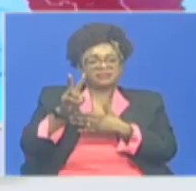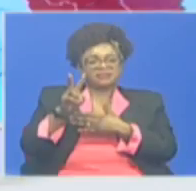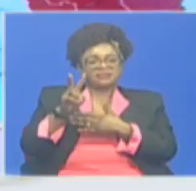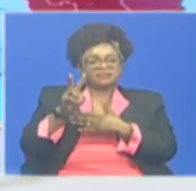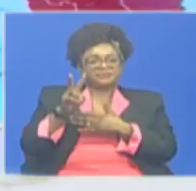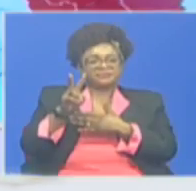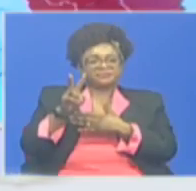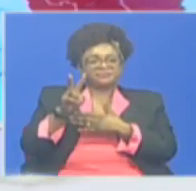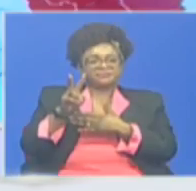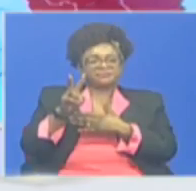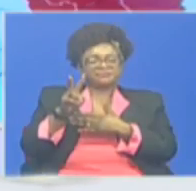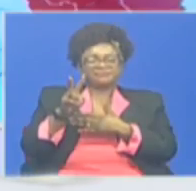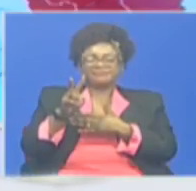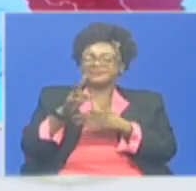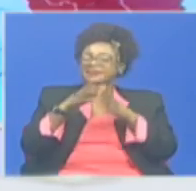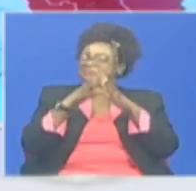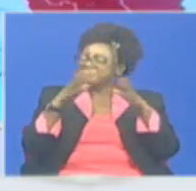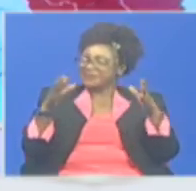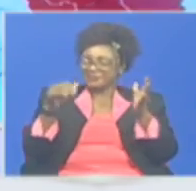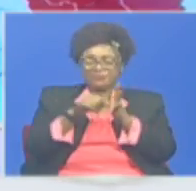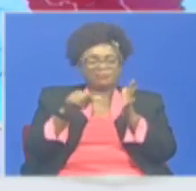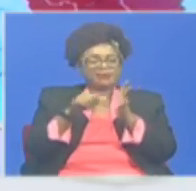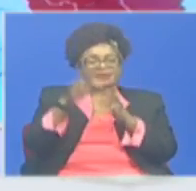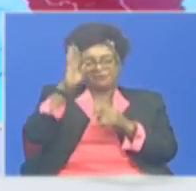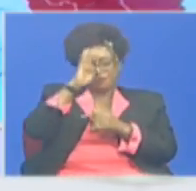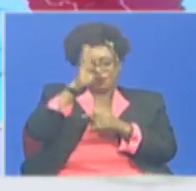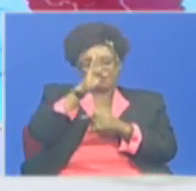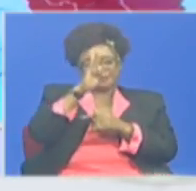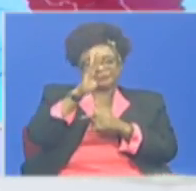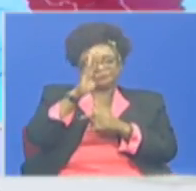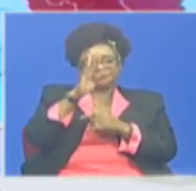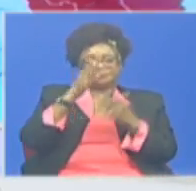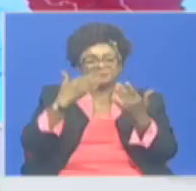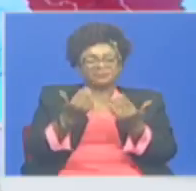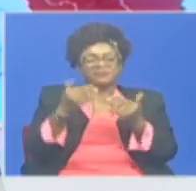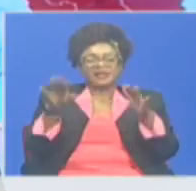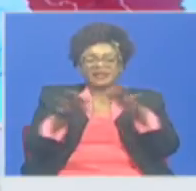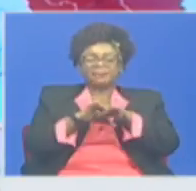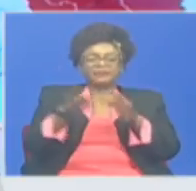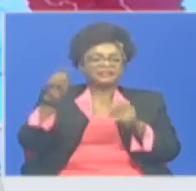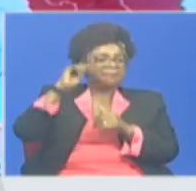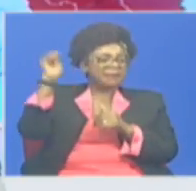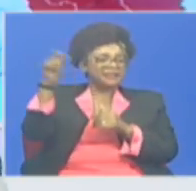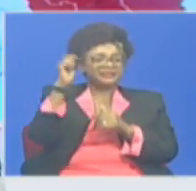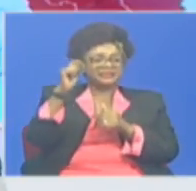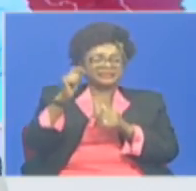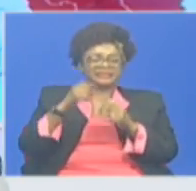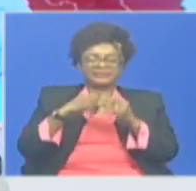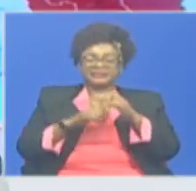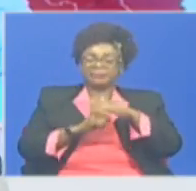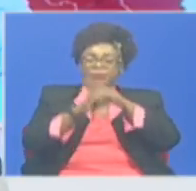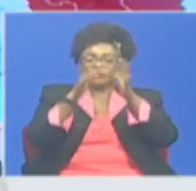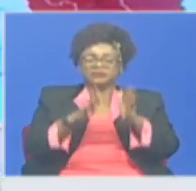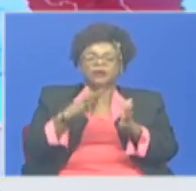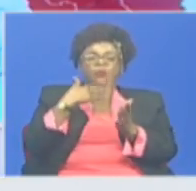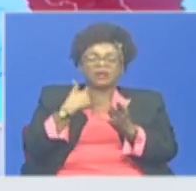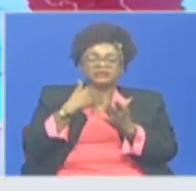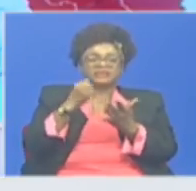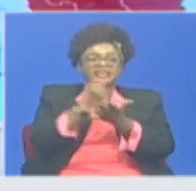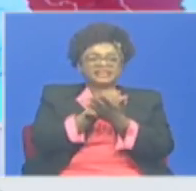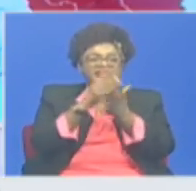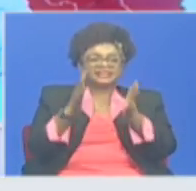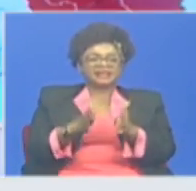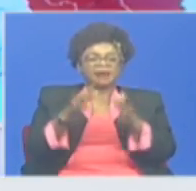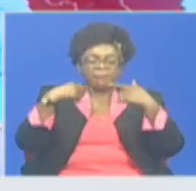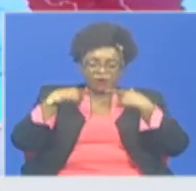There's a huge problem in the county of Bungoma. Let's do some politics now. And Deputy President William Ruto's allies now want the register of political parties to